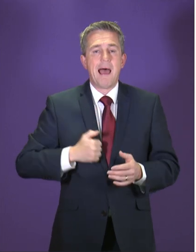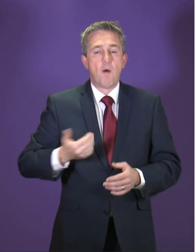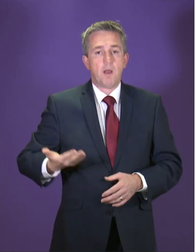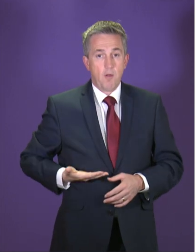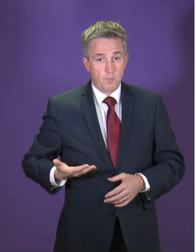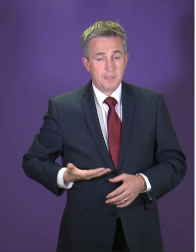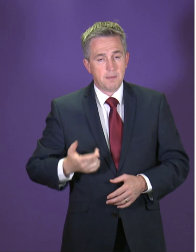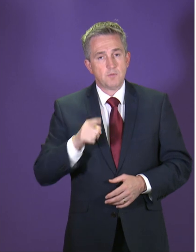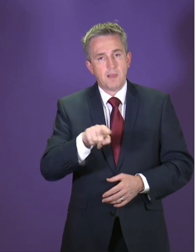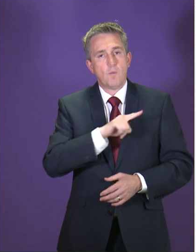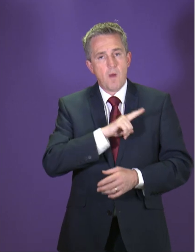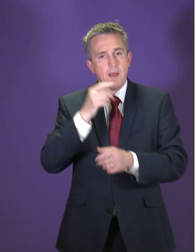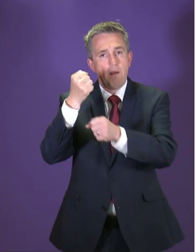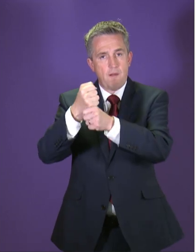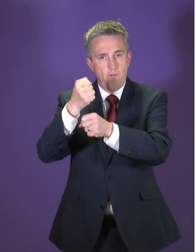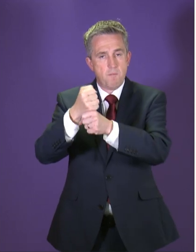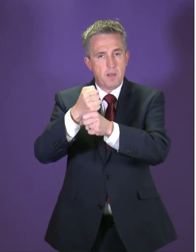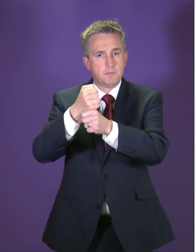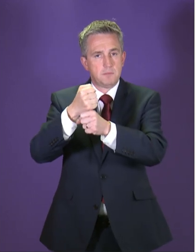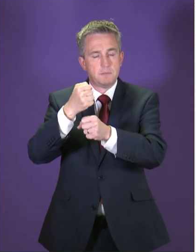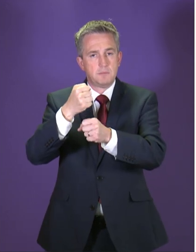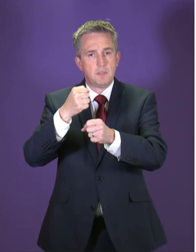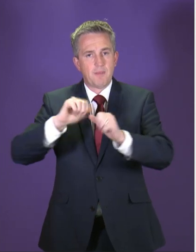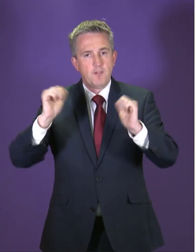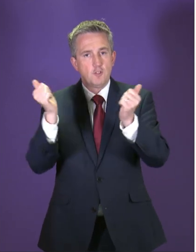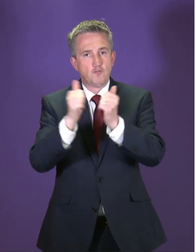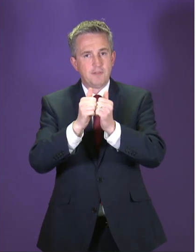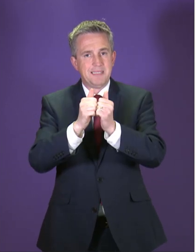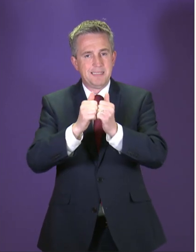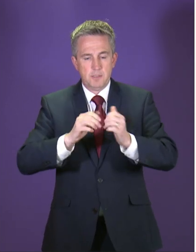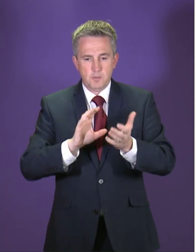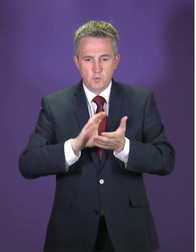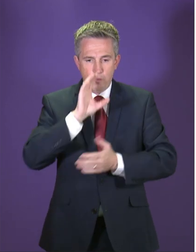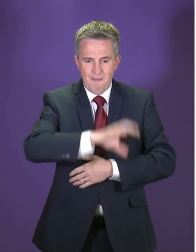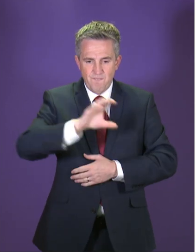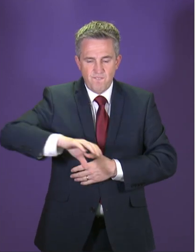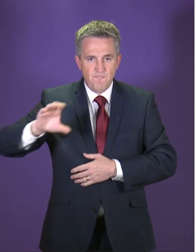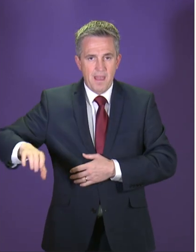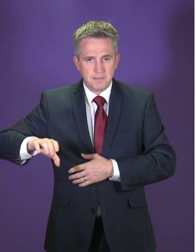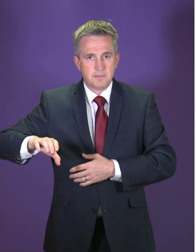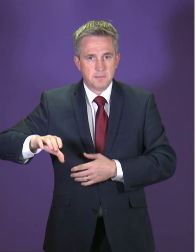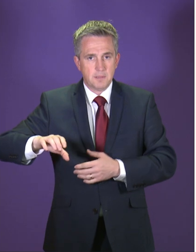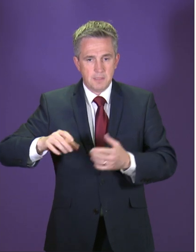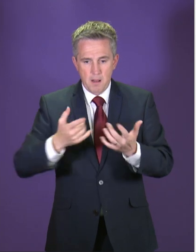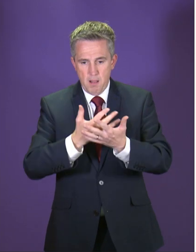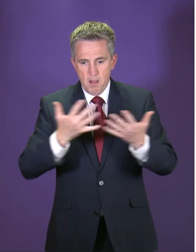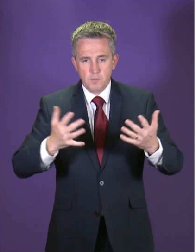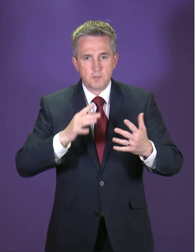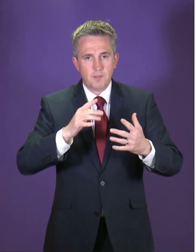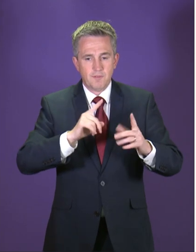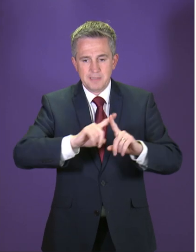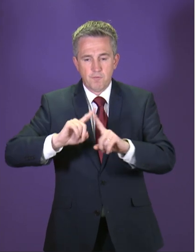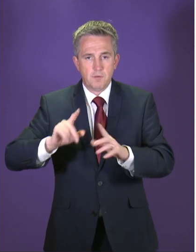is investing this year in many different areas, many different kinds of projects,